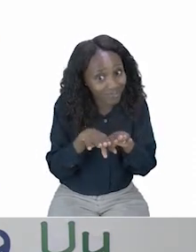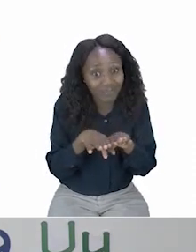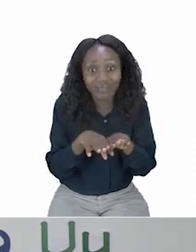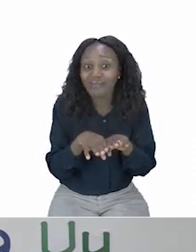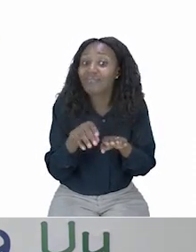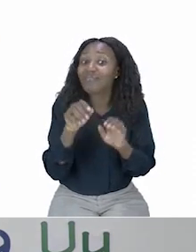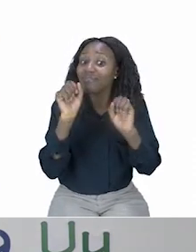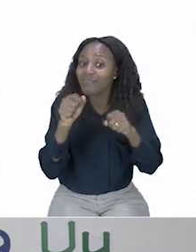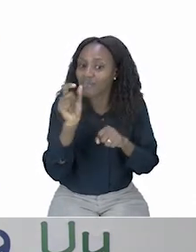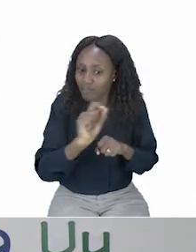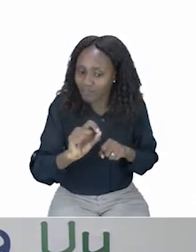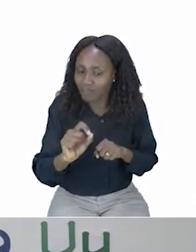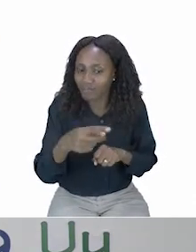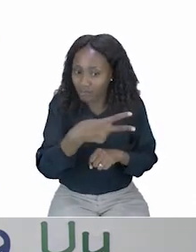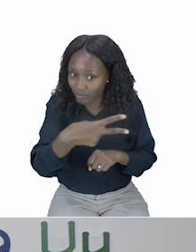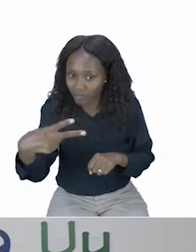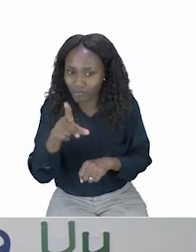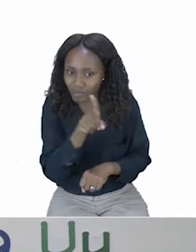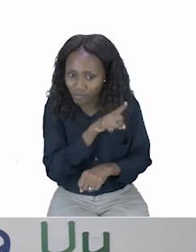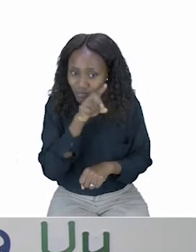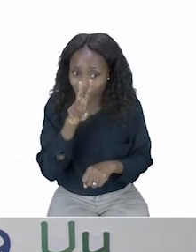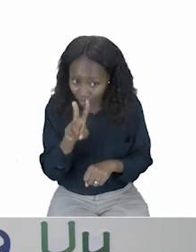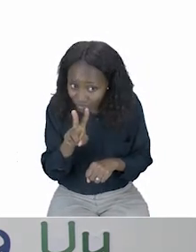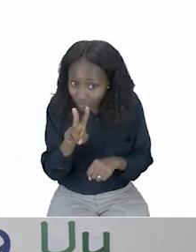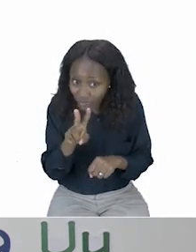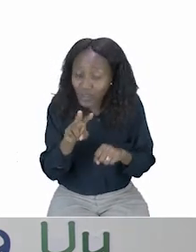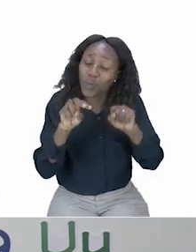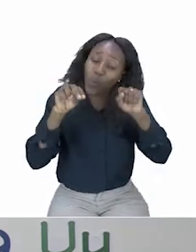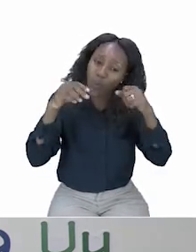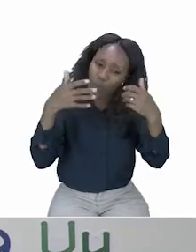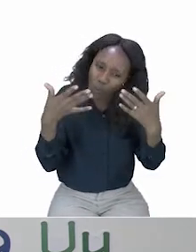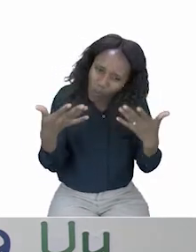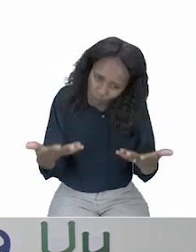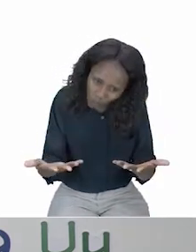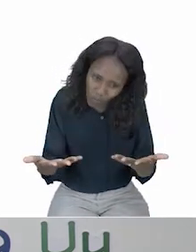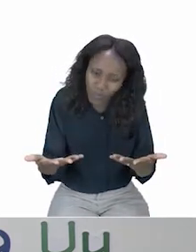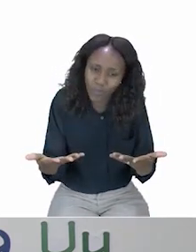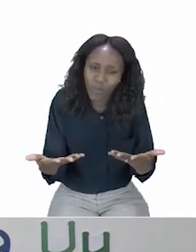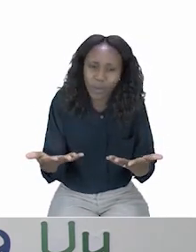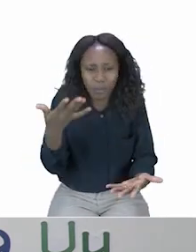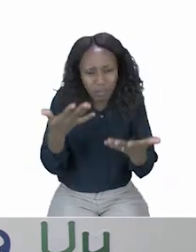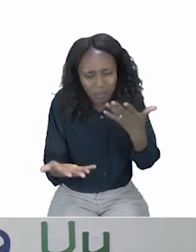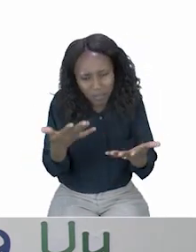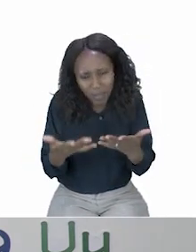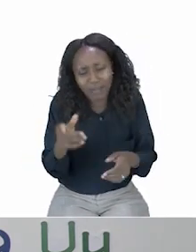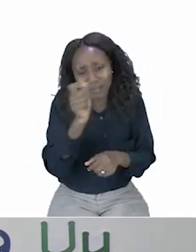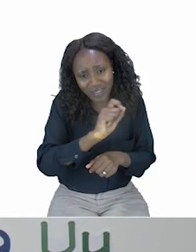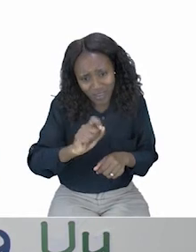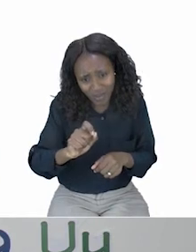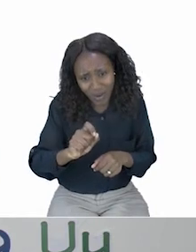equals 12 like this on the board, or we can now write it